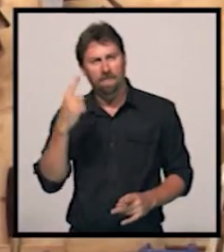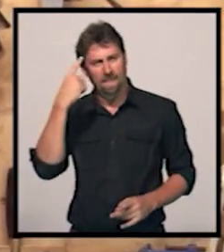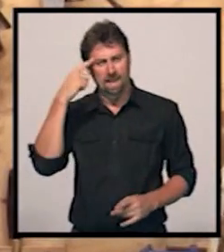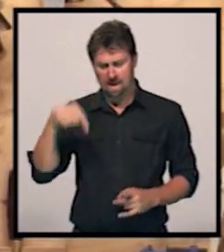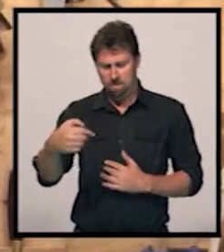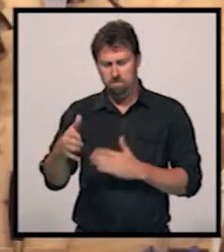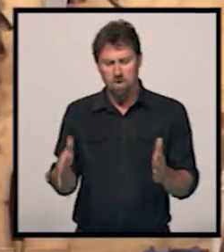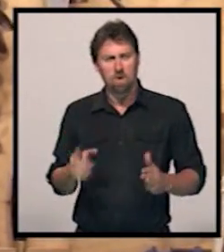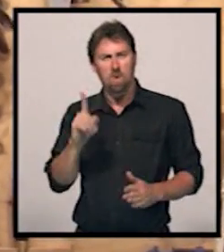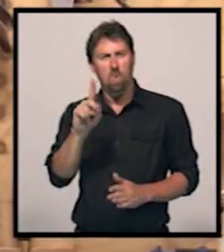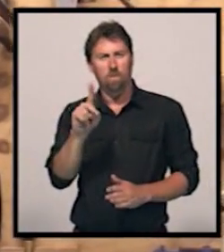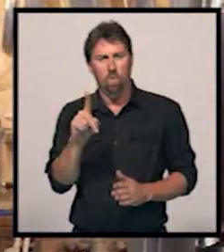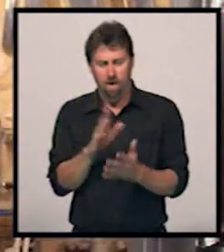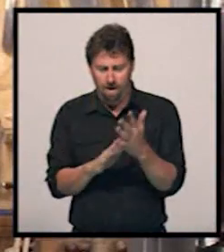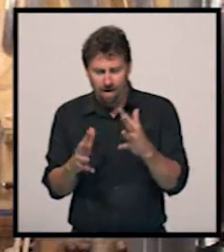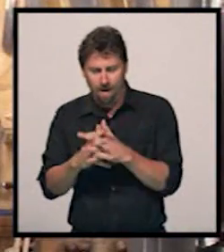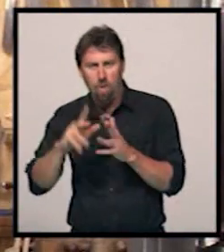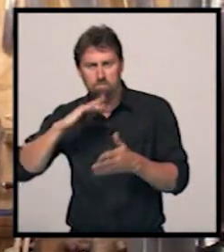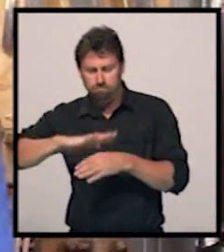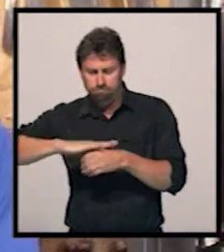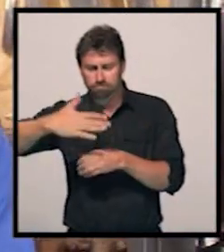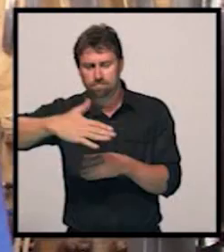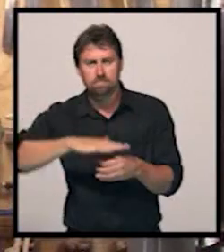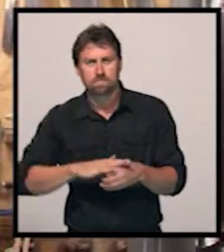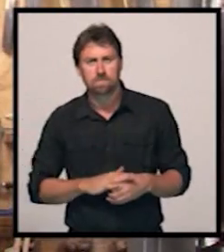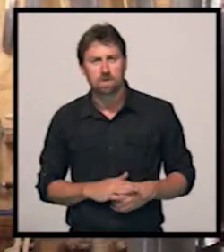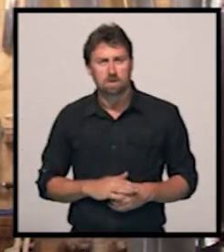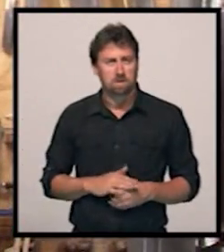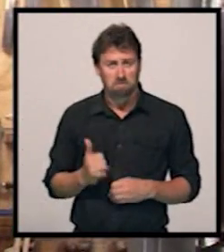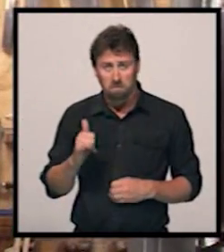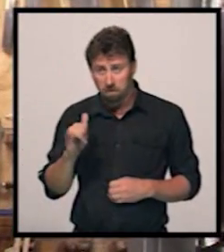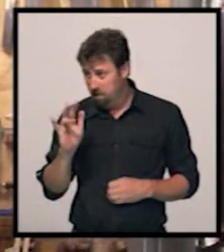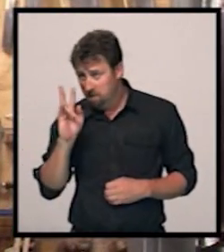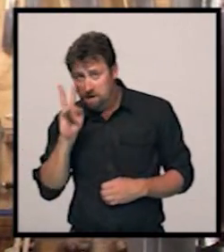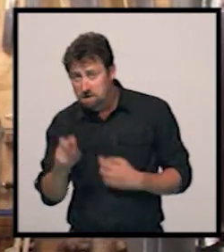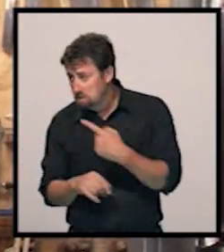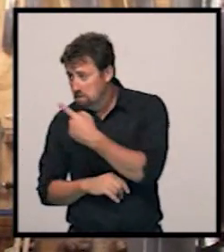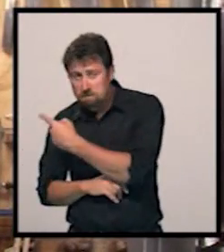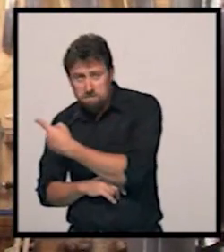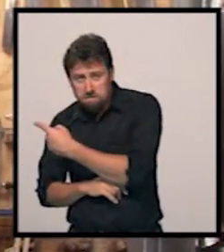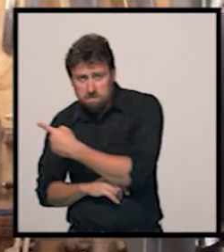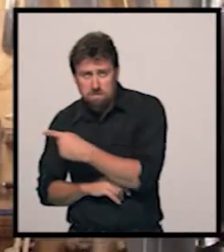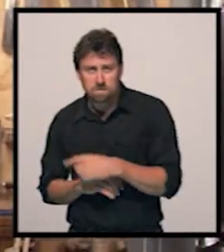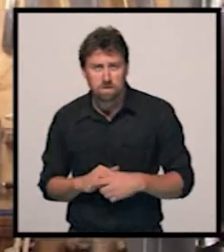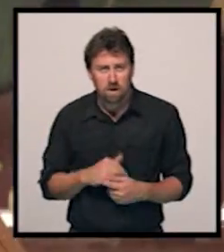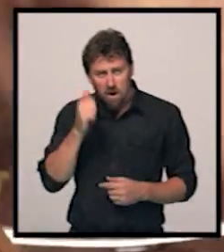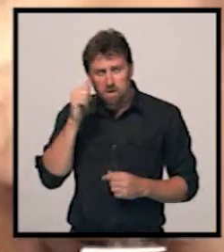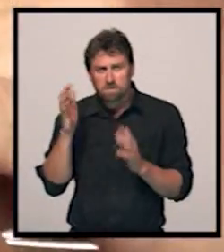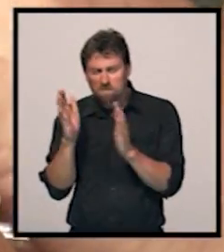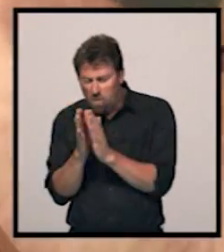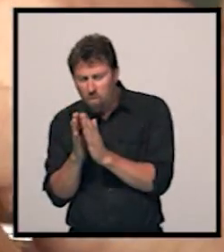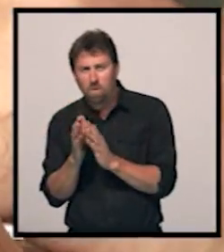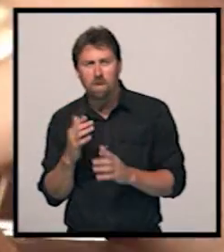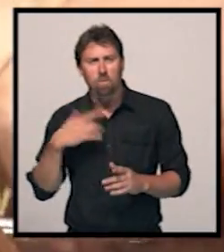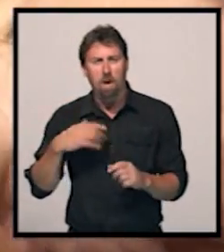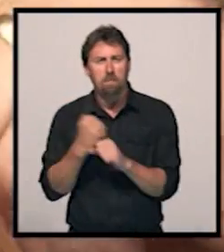going to do to take the lid off. Because this one here, I'm not sure if you can see it because they are very small, and that's one reason